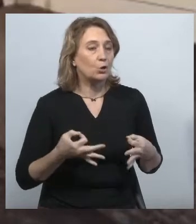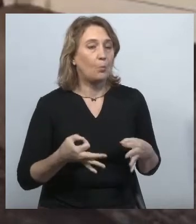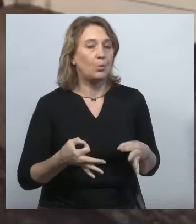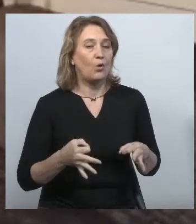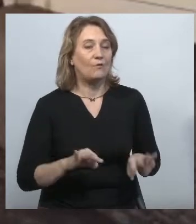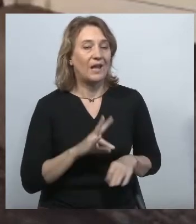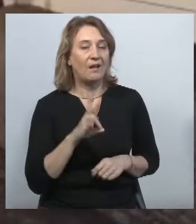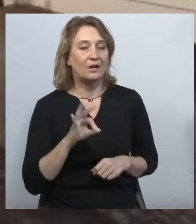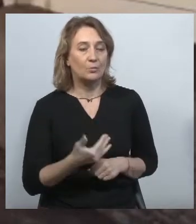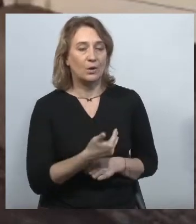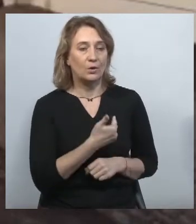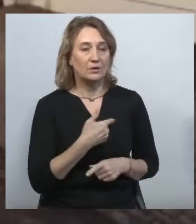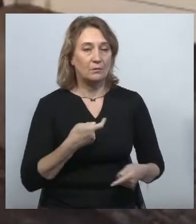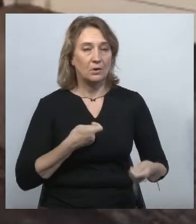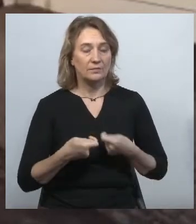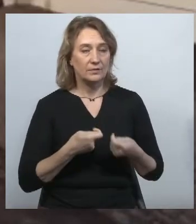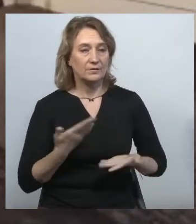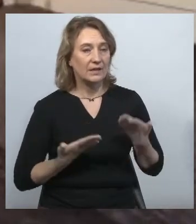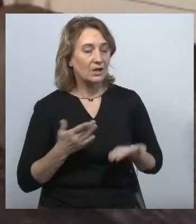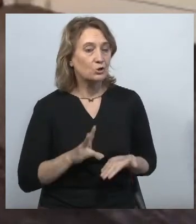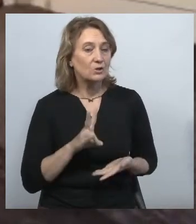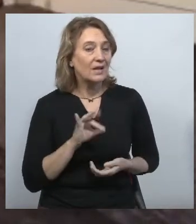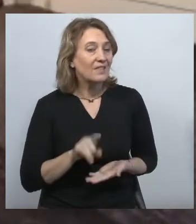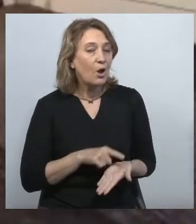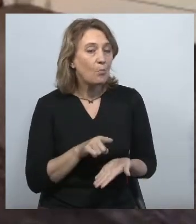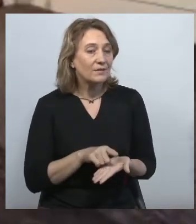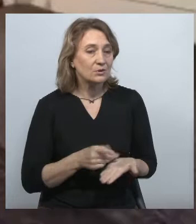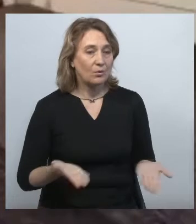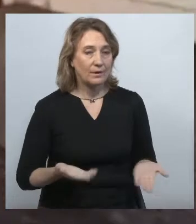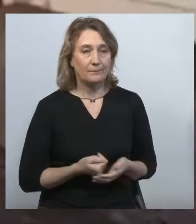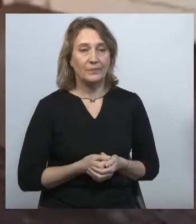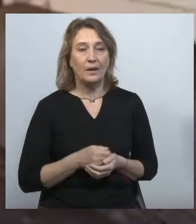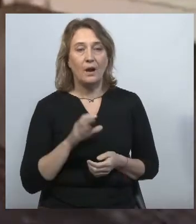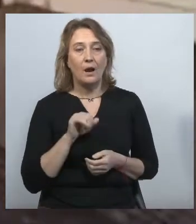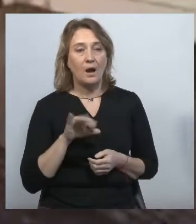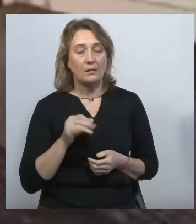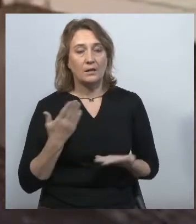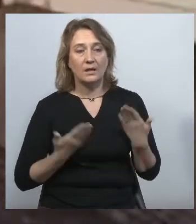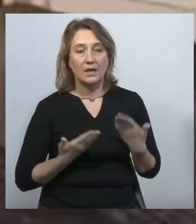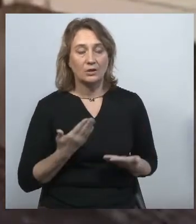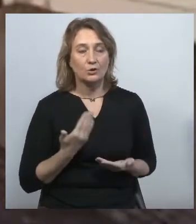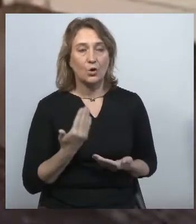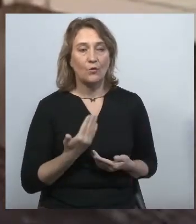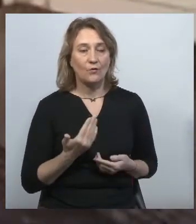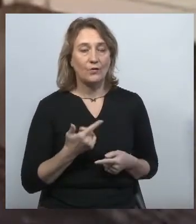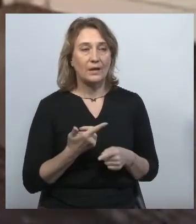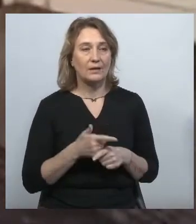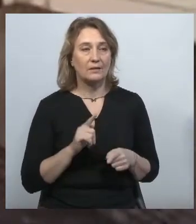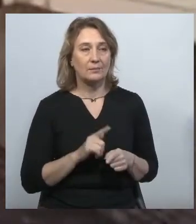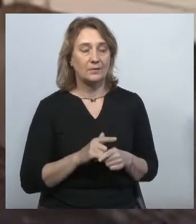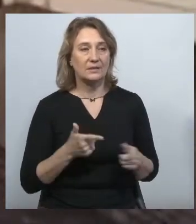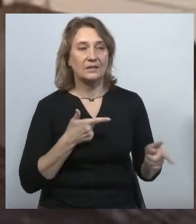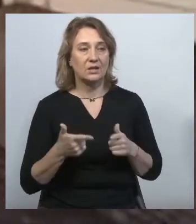to? My view on that is simple. If you are making cars, you have a quality